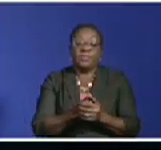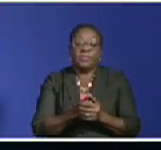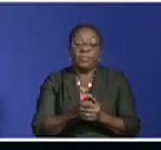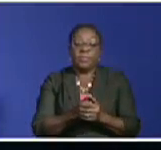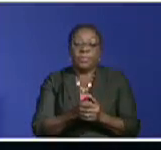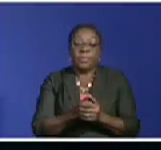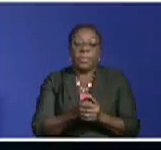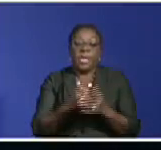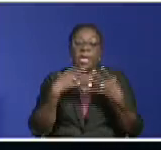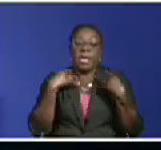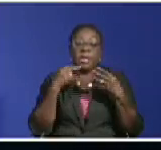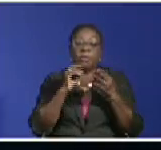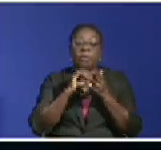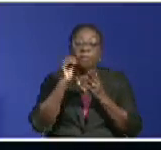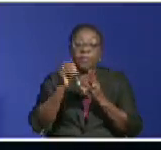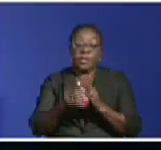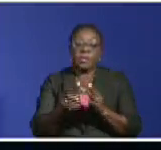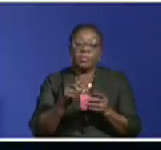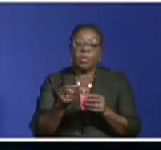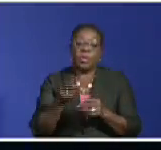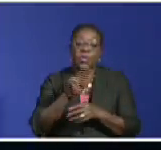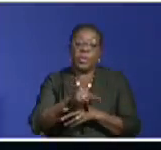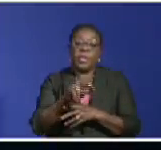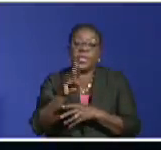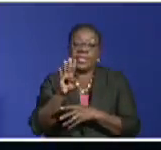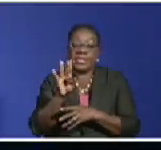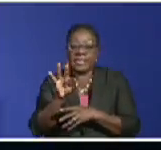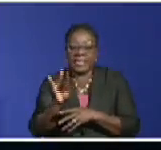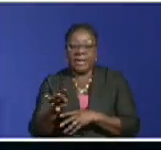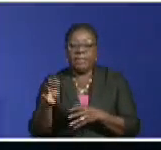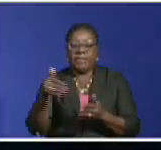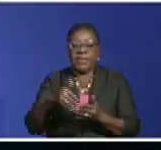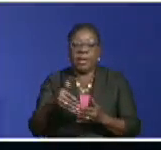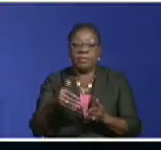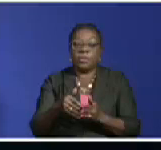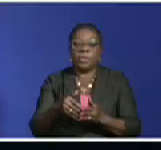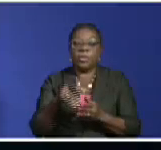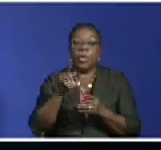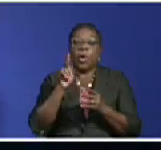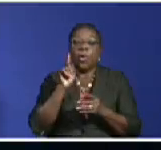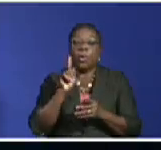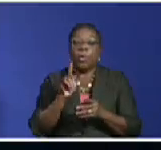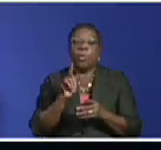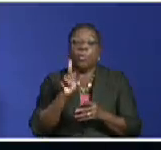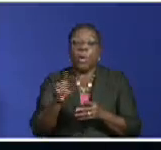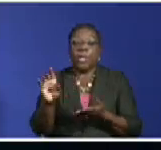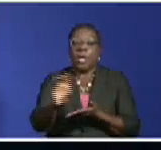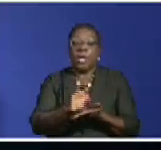Health officials also reporting that 27,100